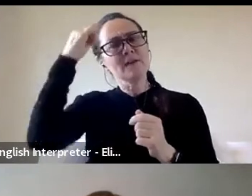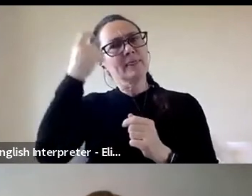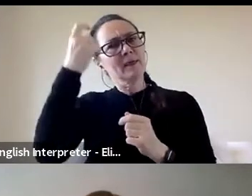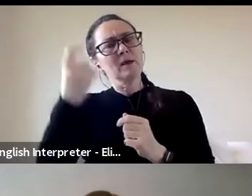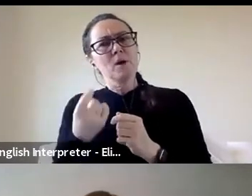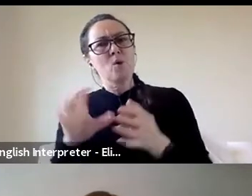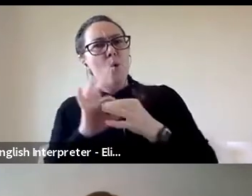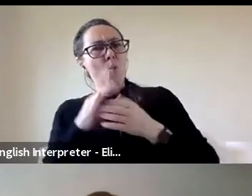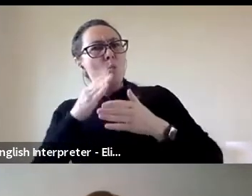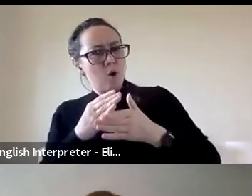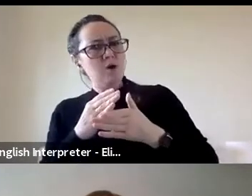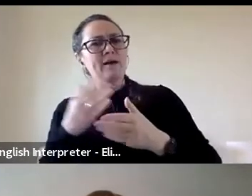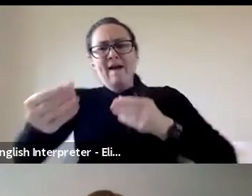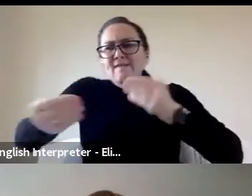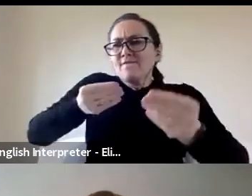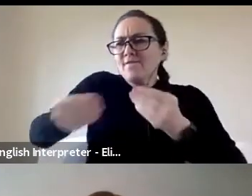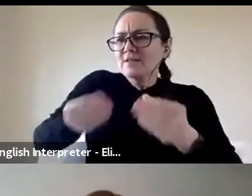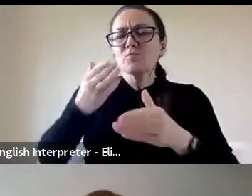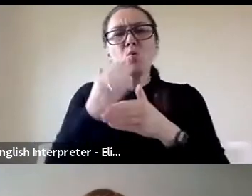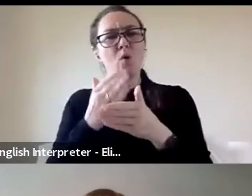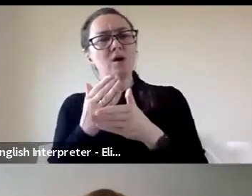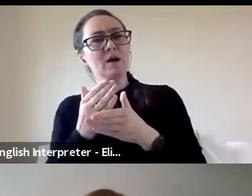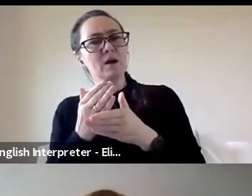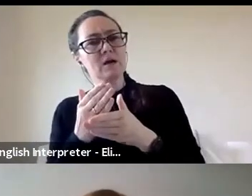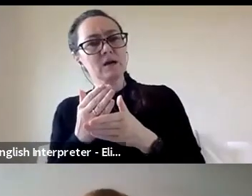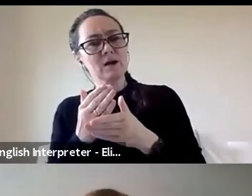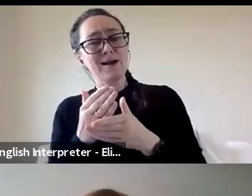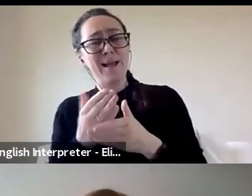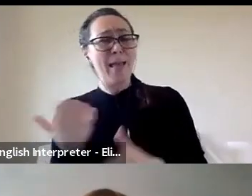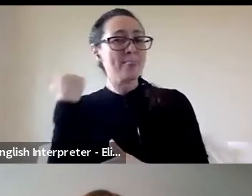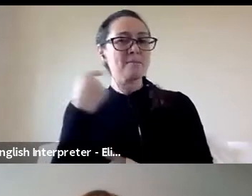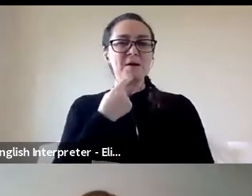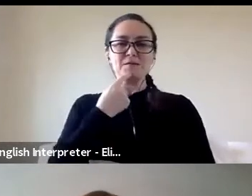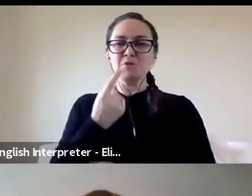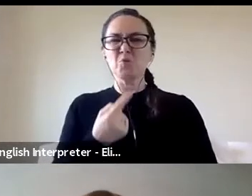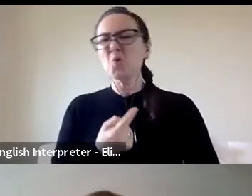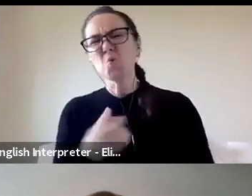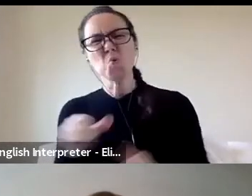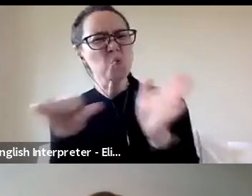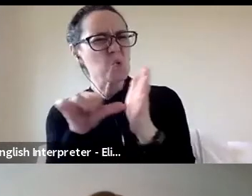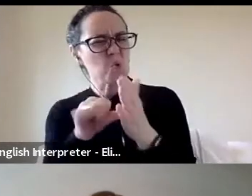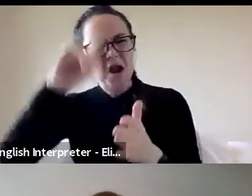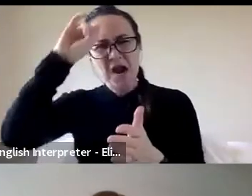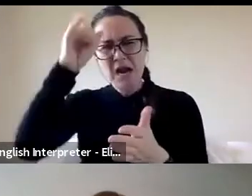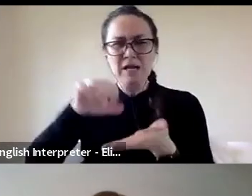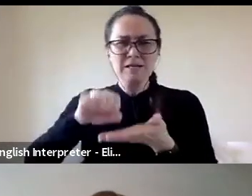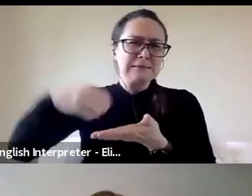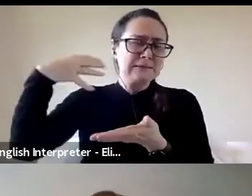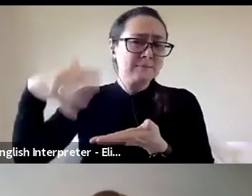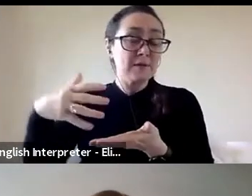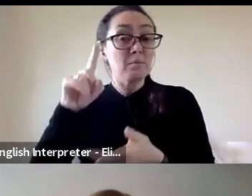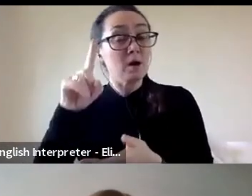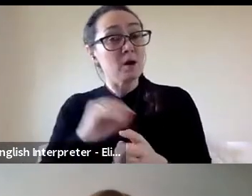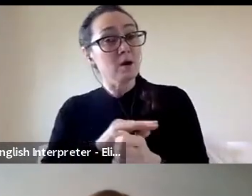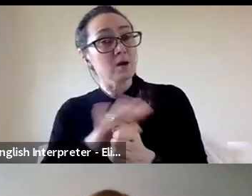working arrangements, and everything that we've seen that we were told was too difficult and too costly pre-pandemic, that suddenly when it becomes